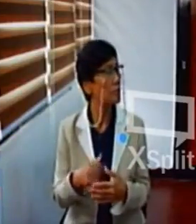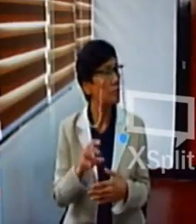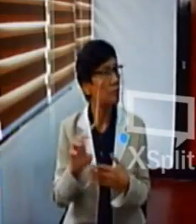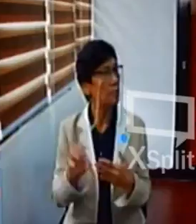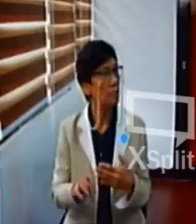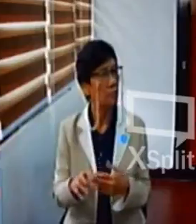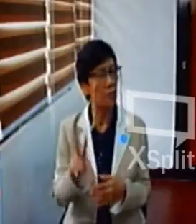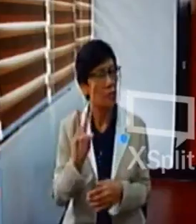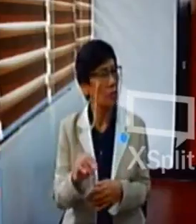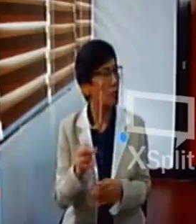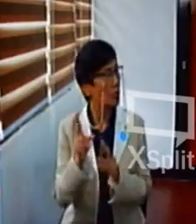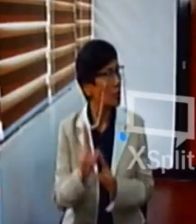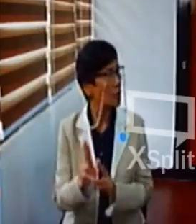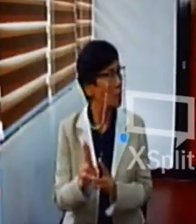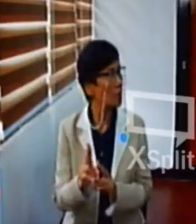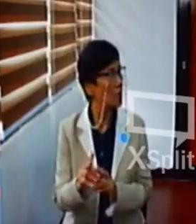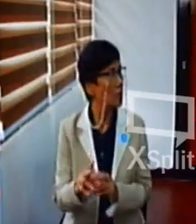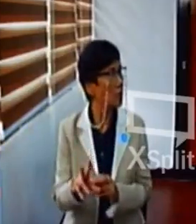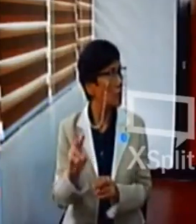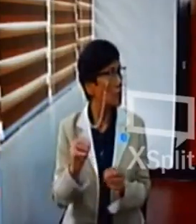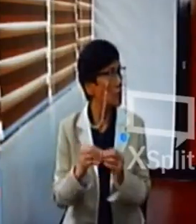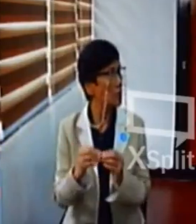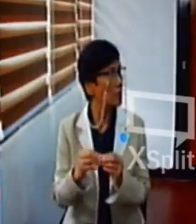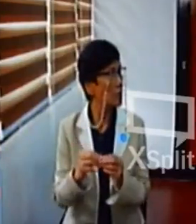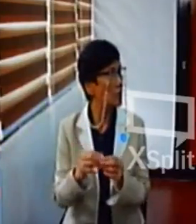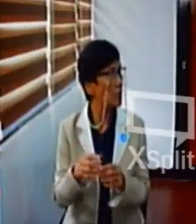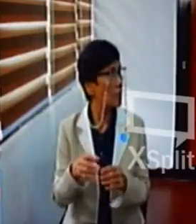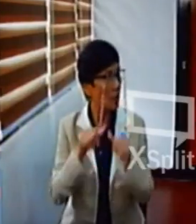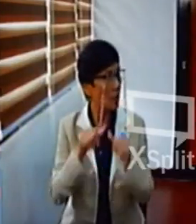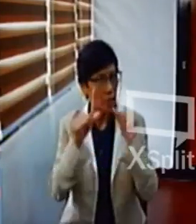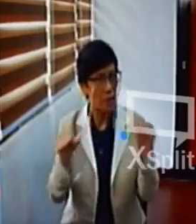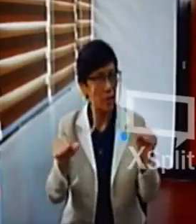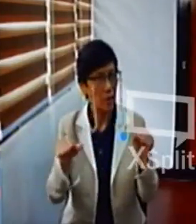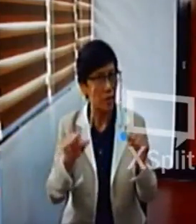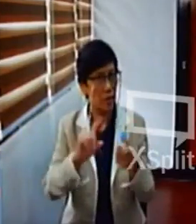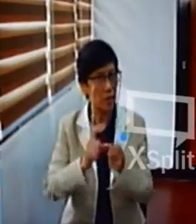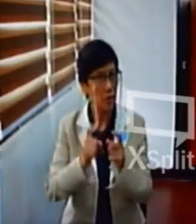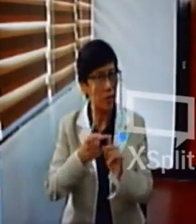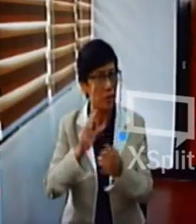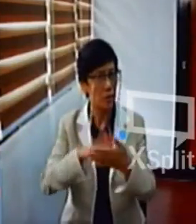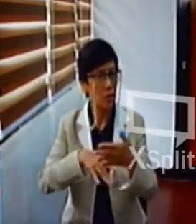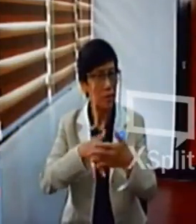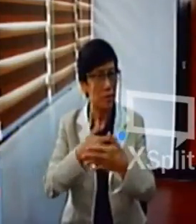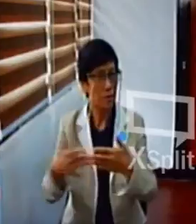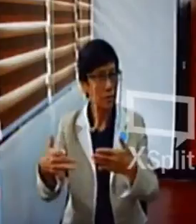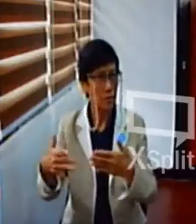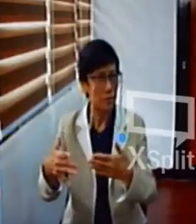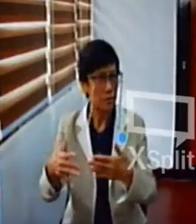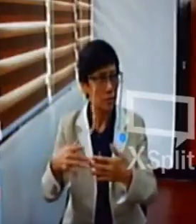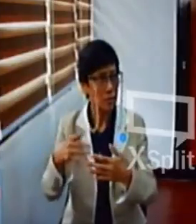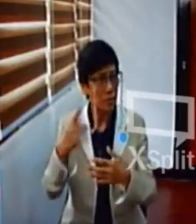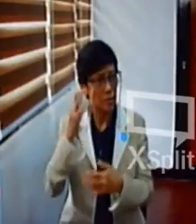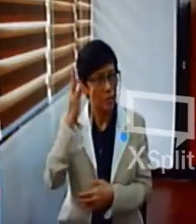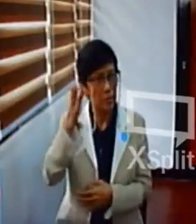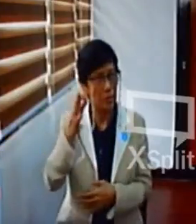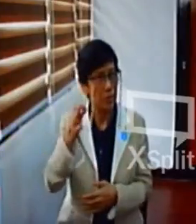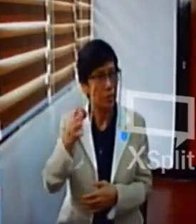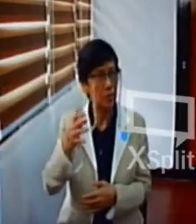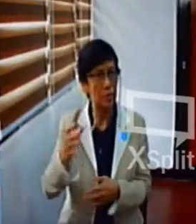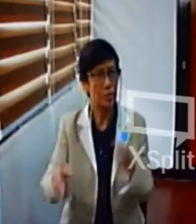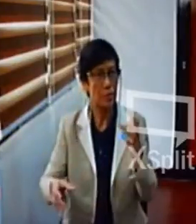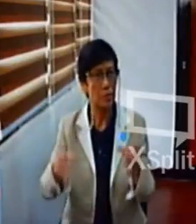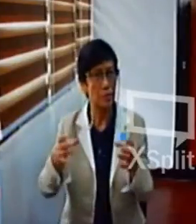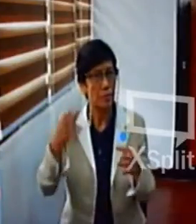Honor. There is no more? All right. Announcements as to changes in schedule for future hearings or